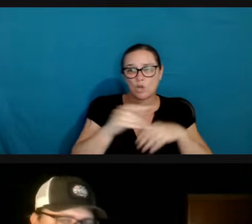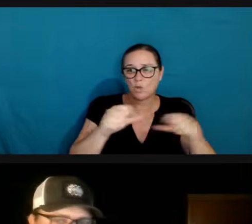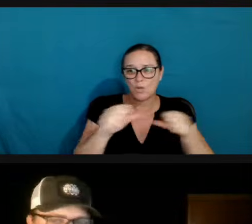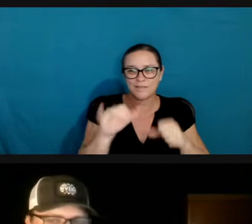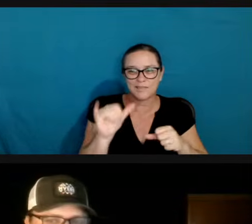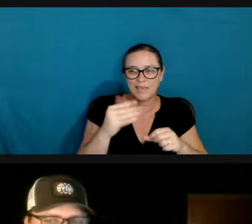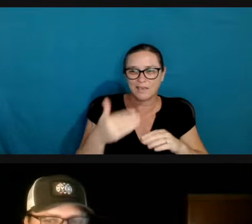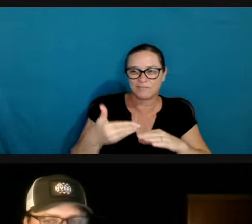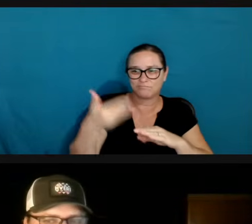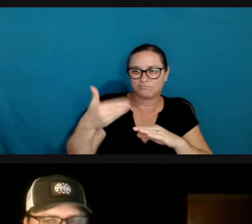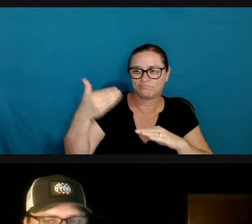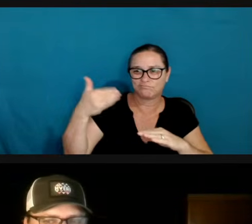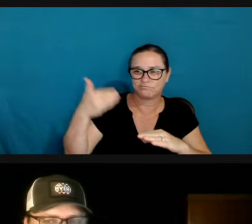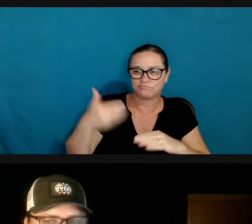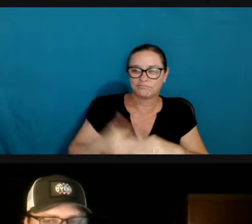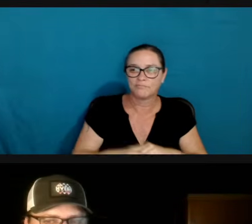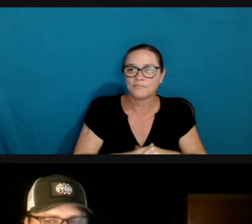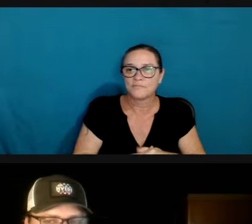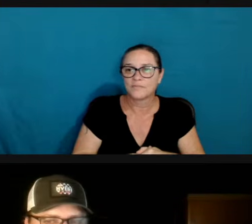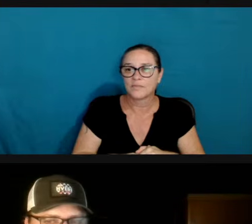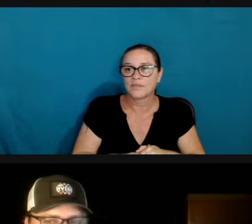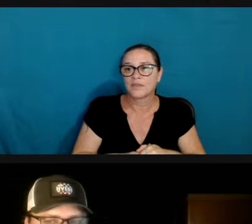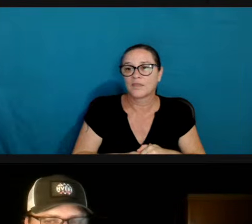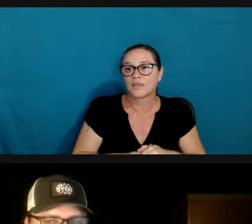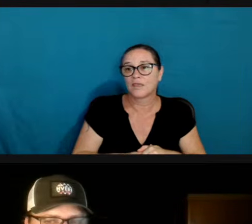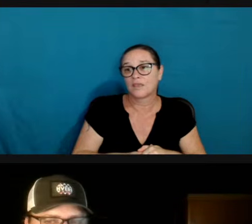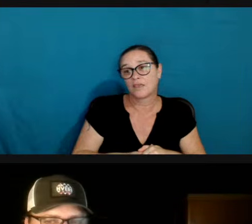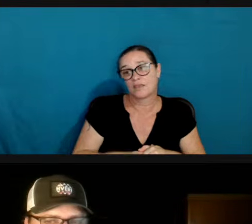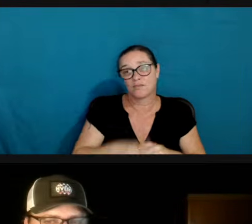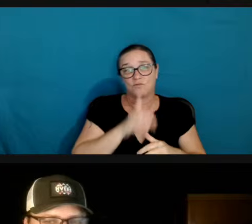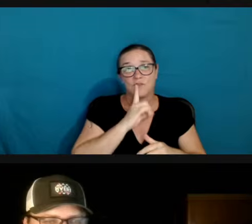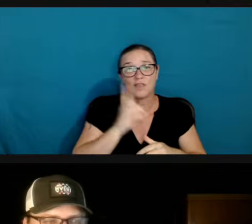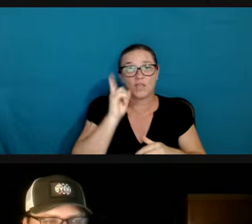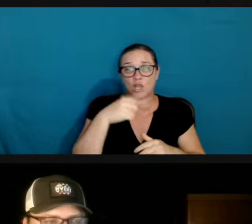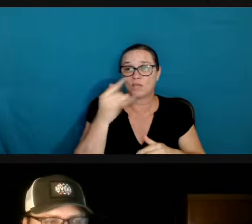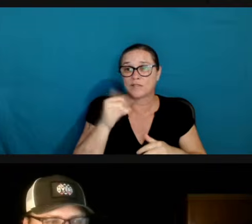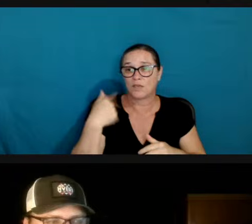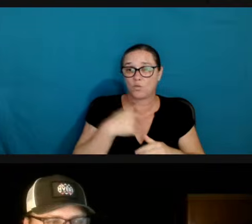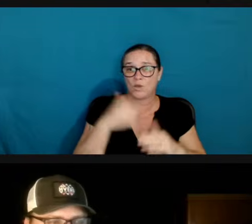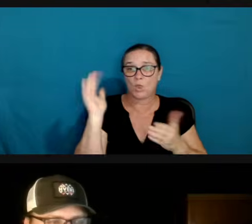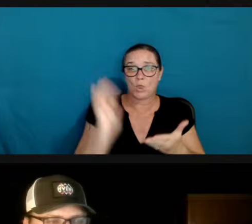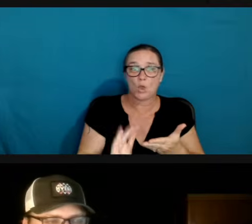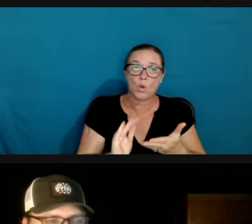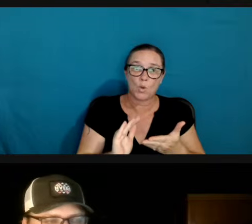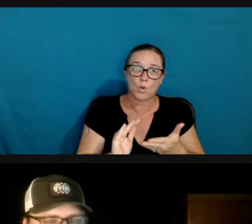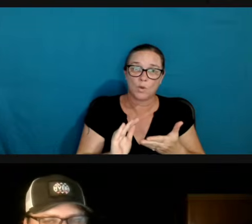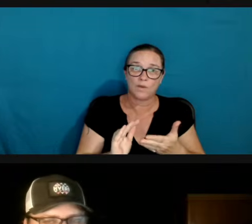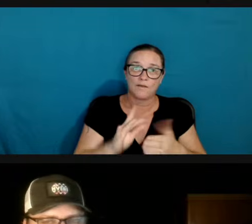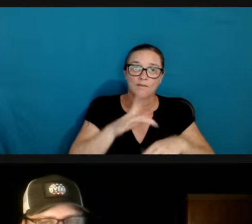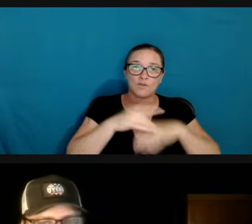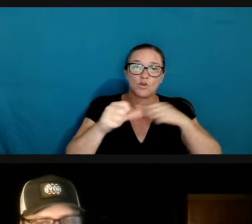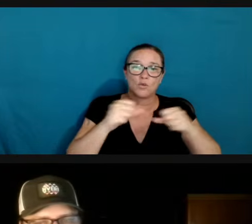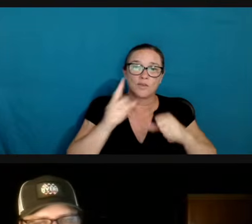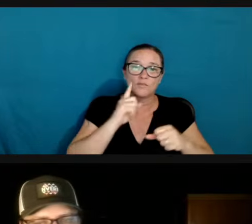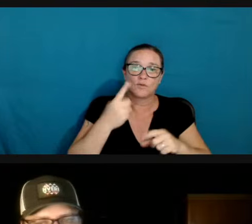year. And in fact, it looks like we're coming a little bit lower here in the earthquakes per month over the last 5 years.